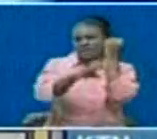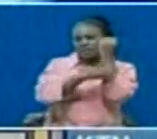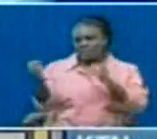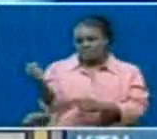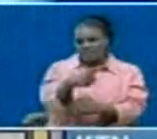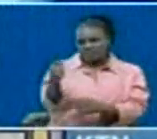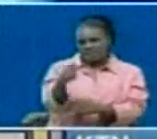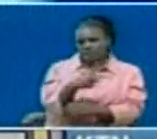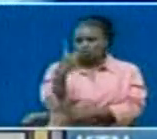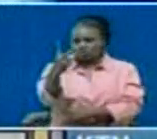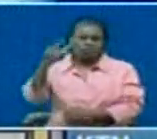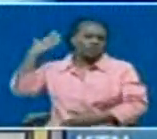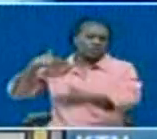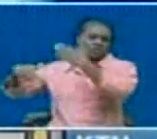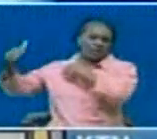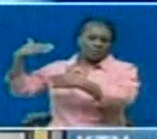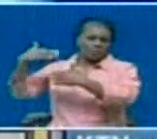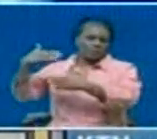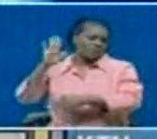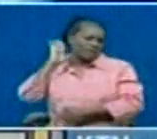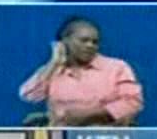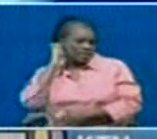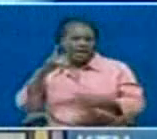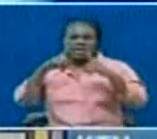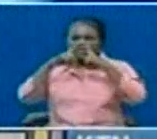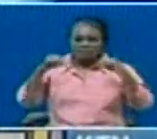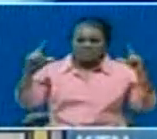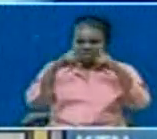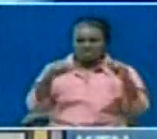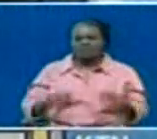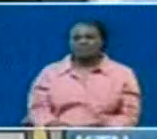2 months. Here's the rest of the president's speech.